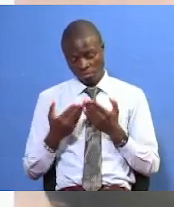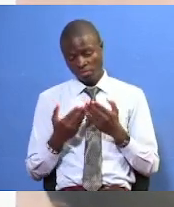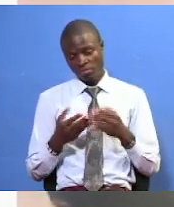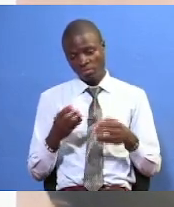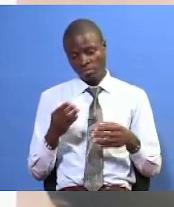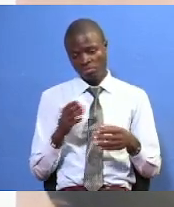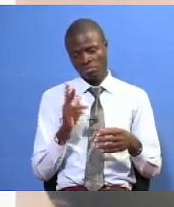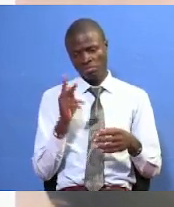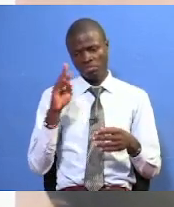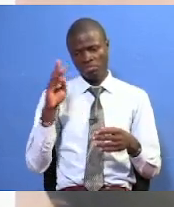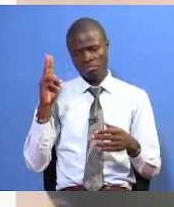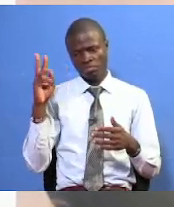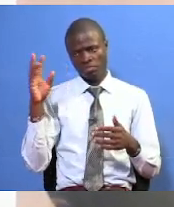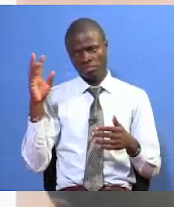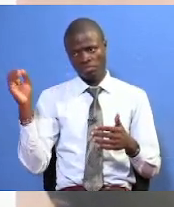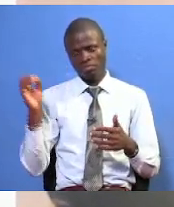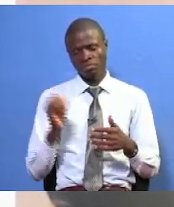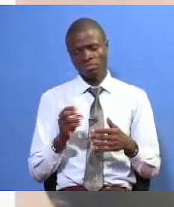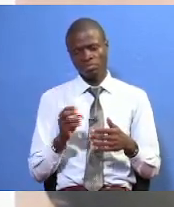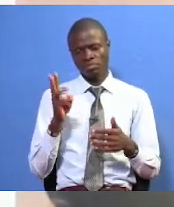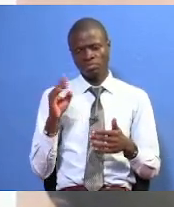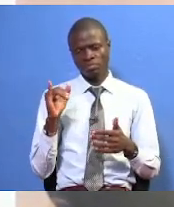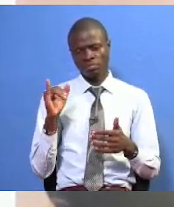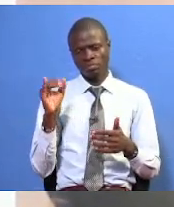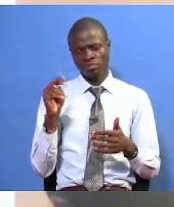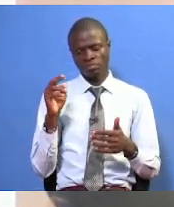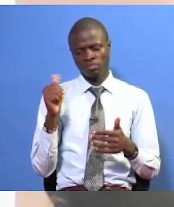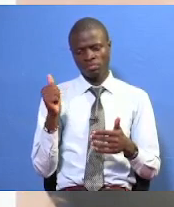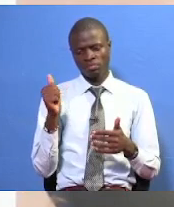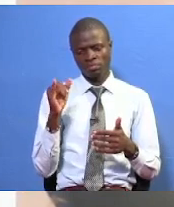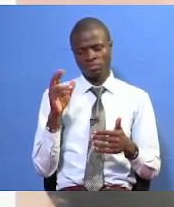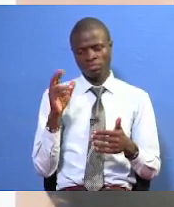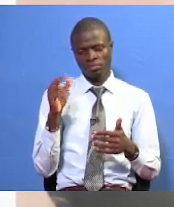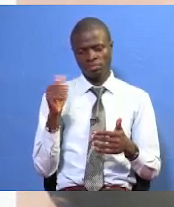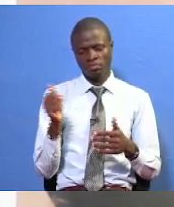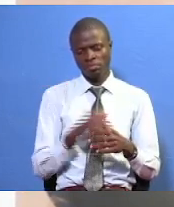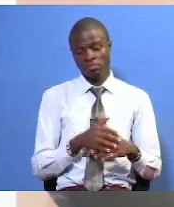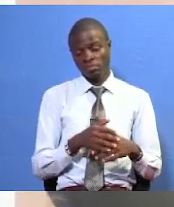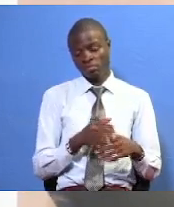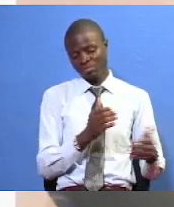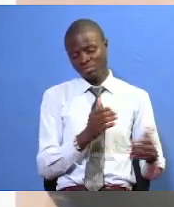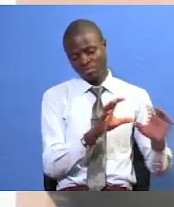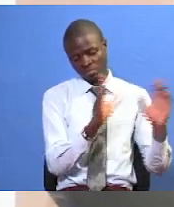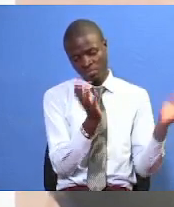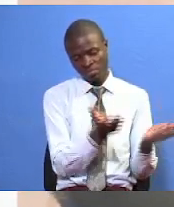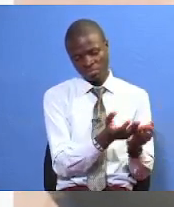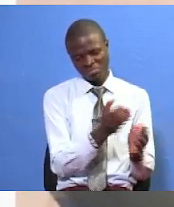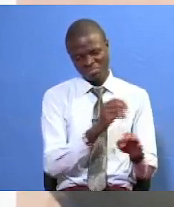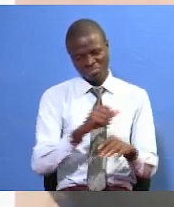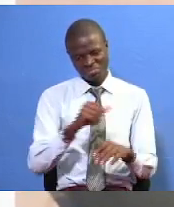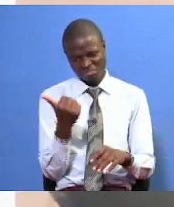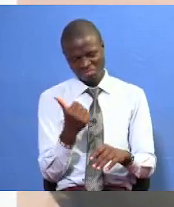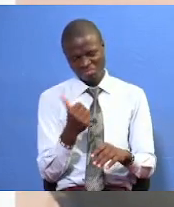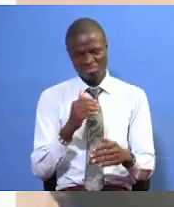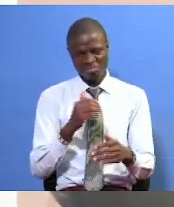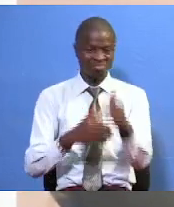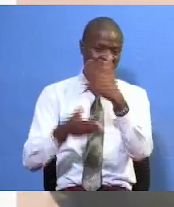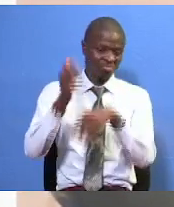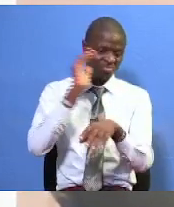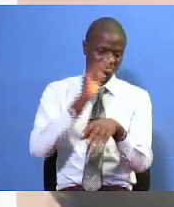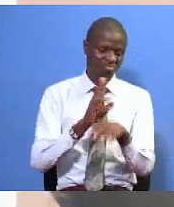Professor Paul K. Wainaina, chairpersons of the councils from other universities, vice chancellors from other